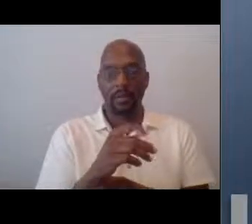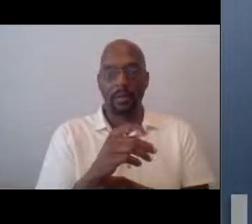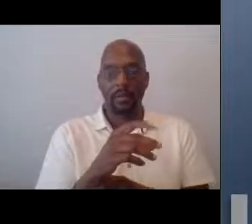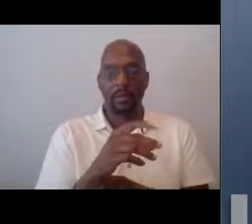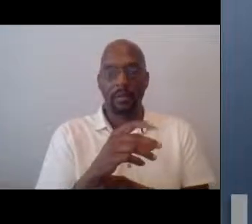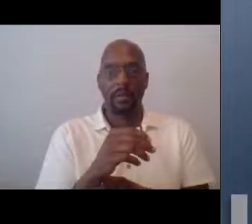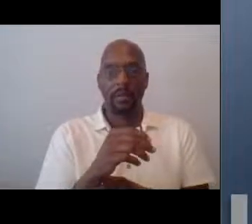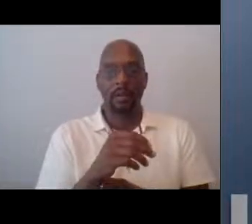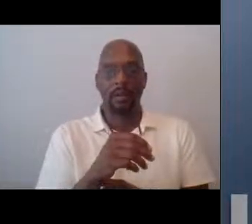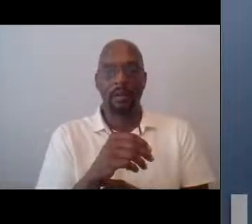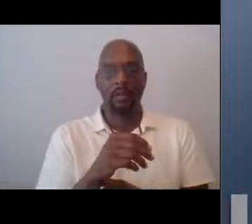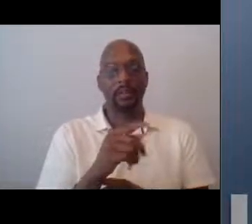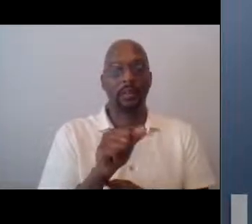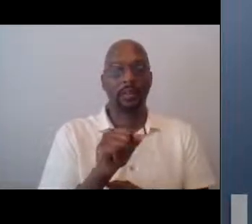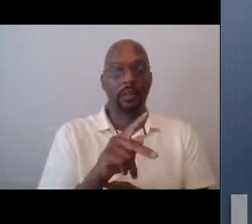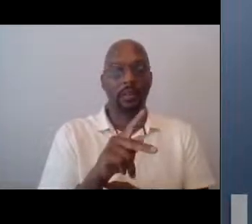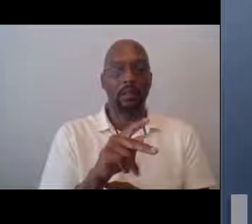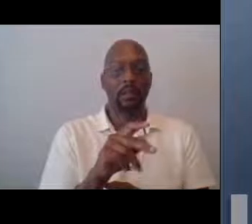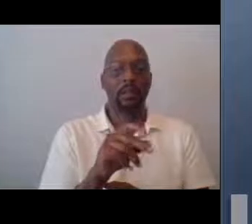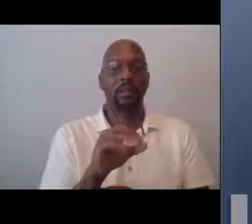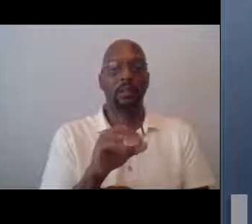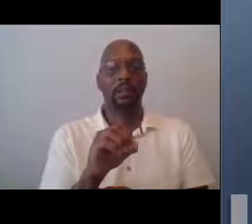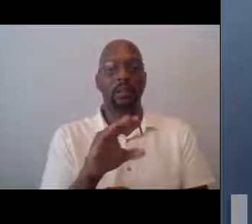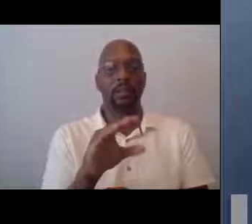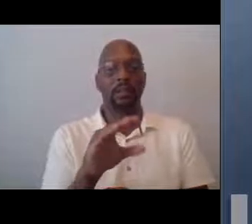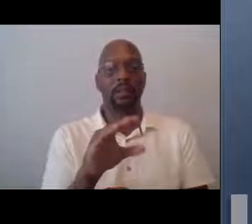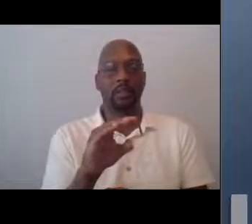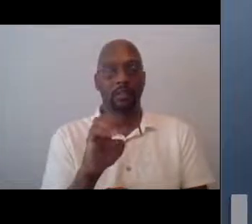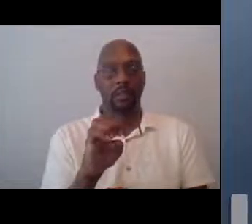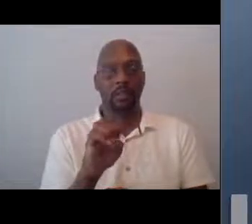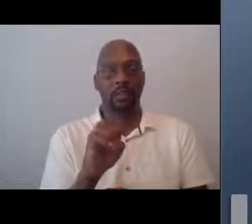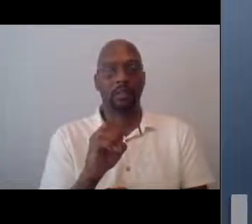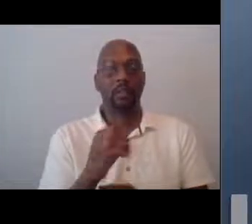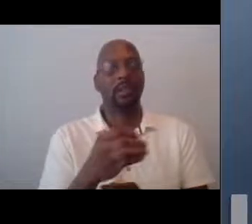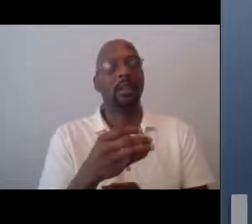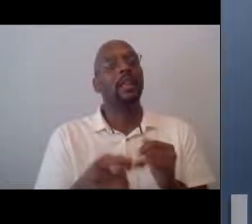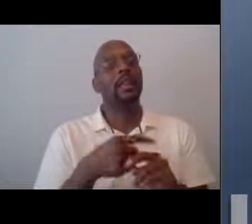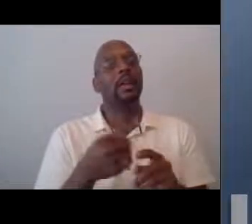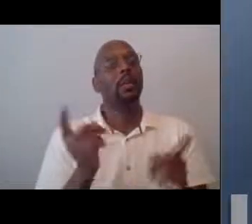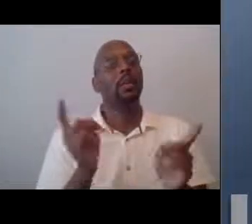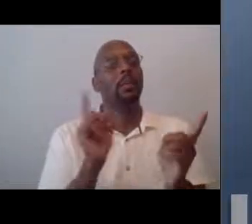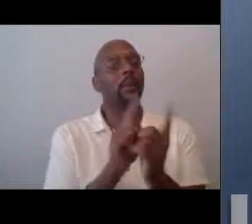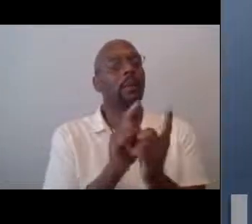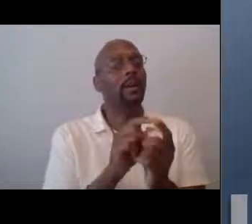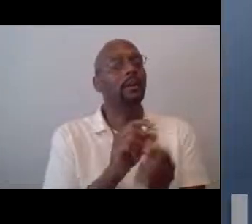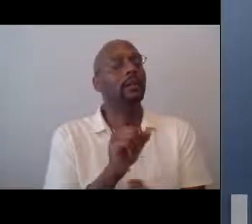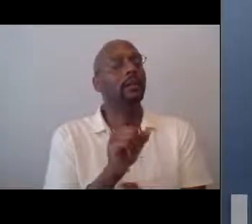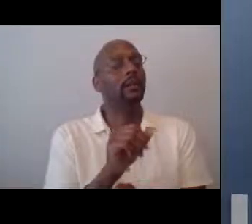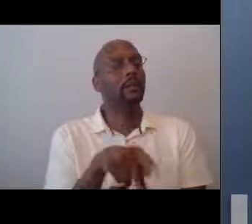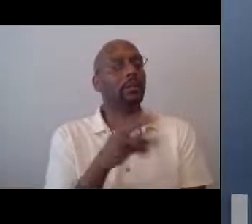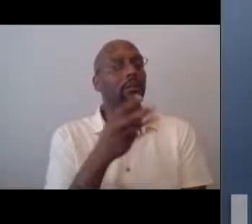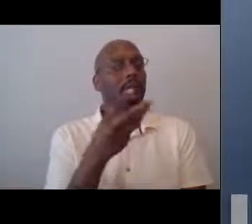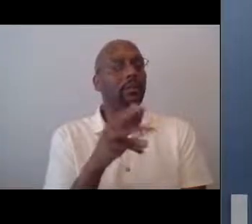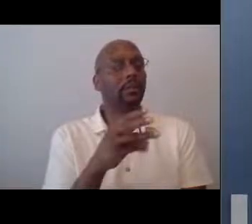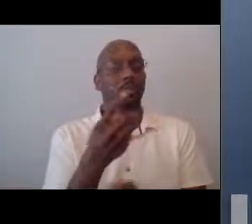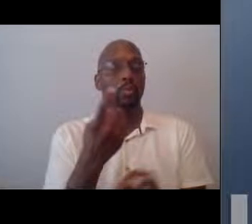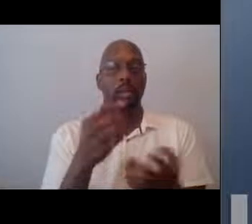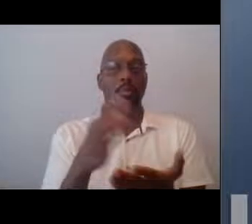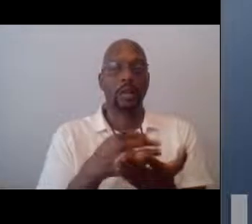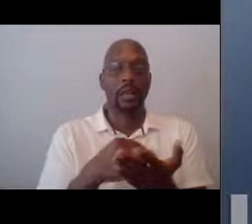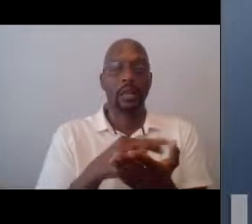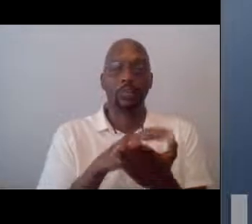Task Force. So the Rural Counties Task Force last met on September 16th, and at that meeting, we received reports from